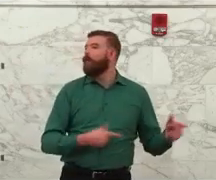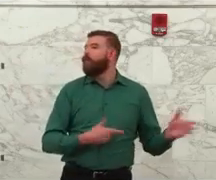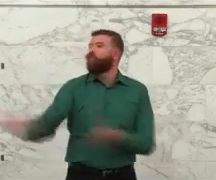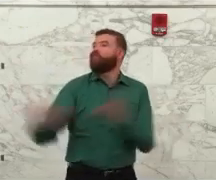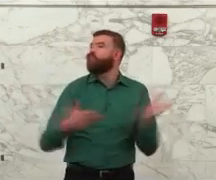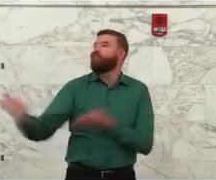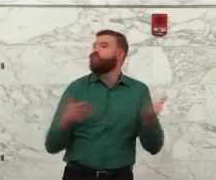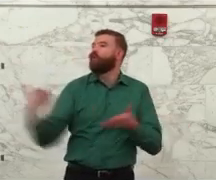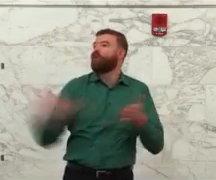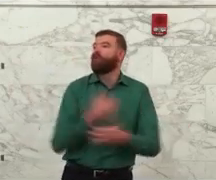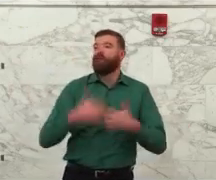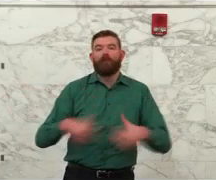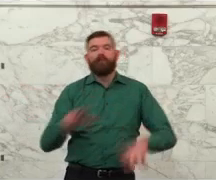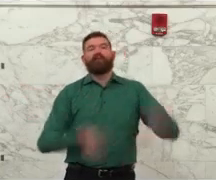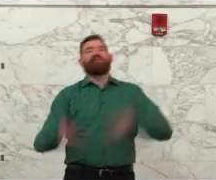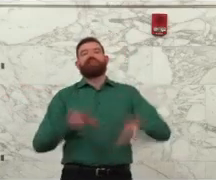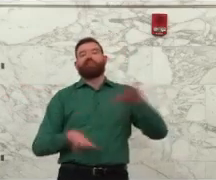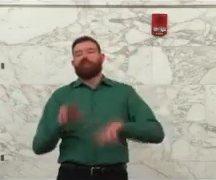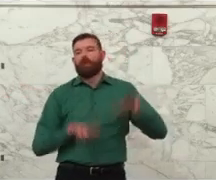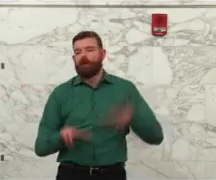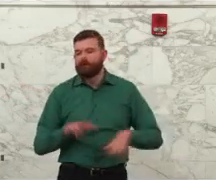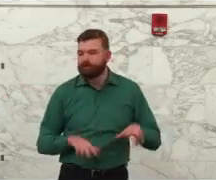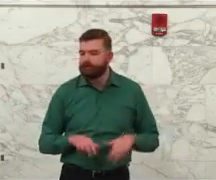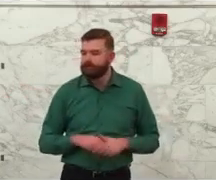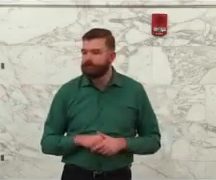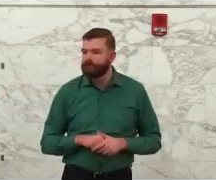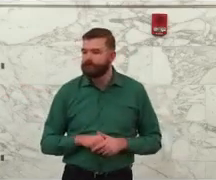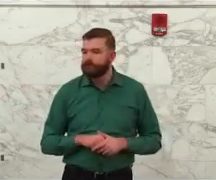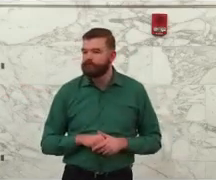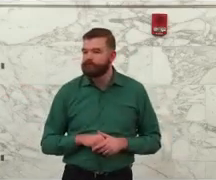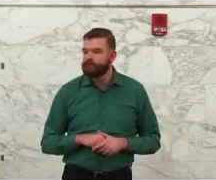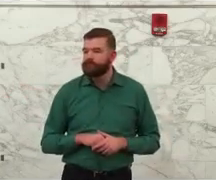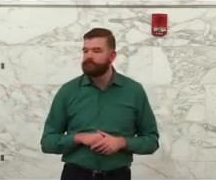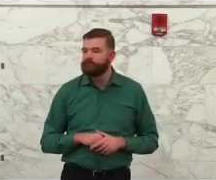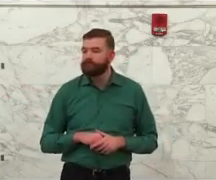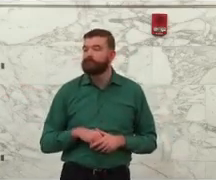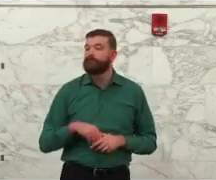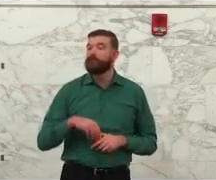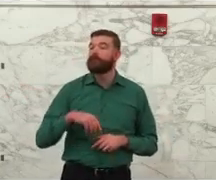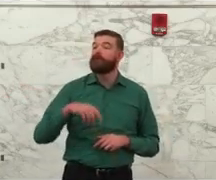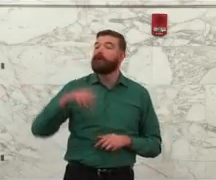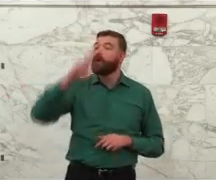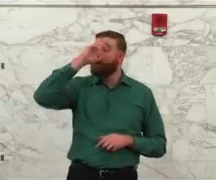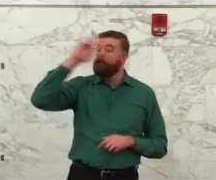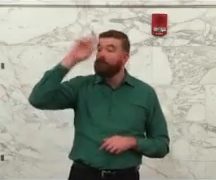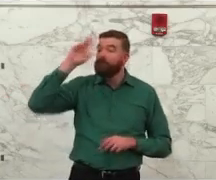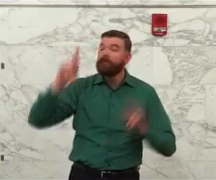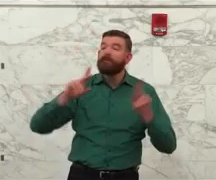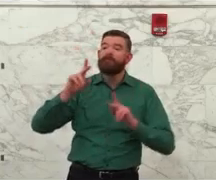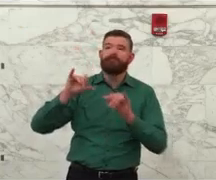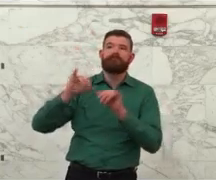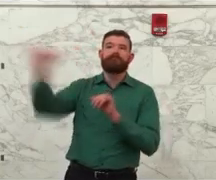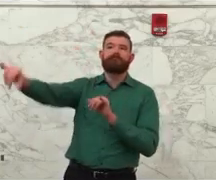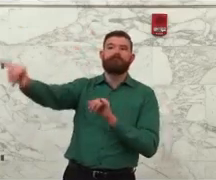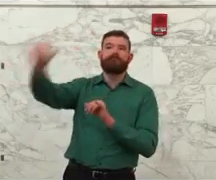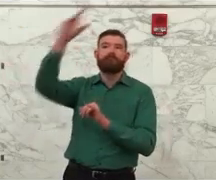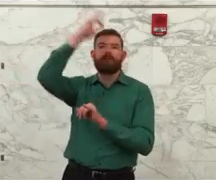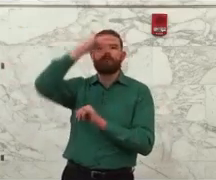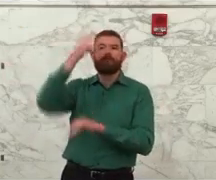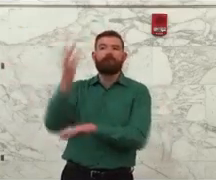that take care of long-term ventilator patients, and they have ventilators as well. That we could